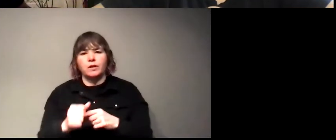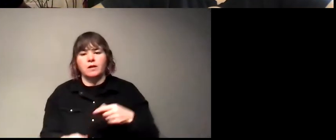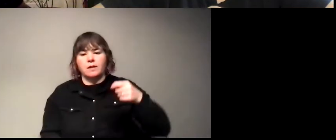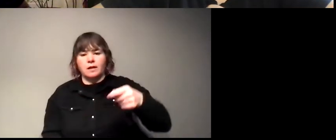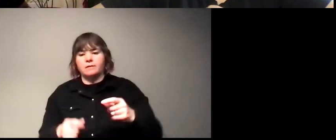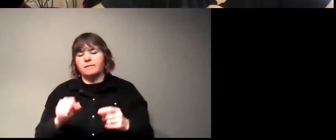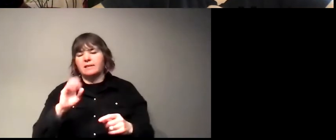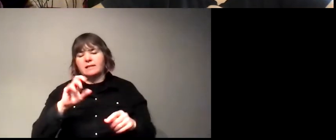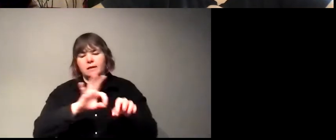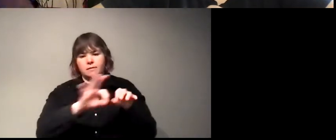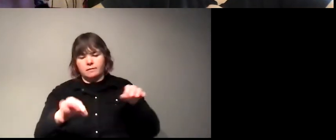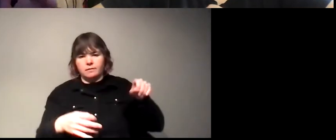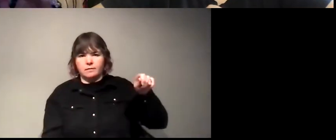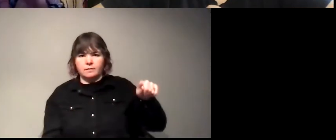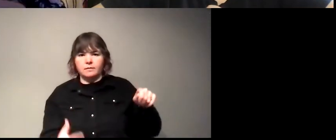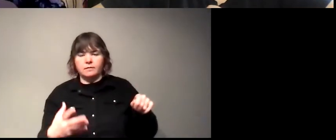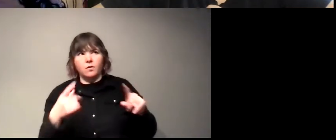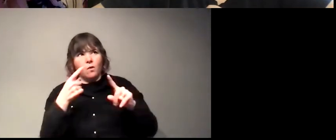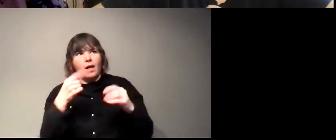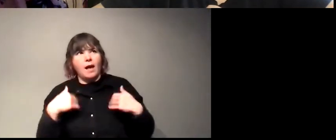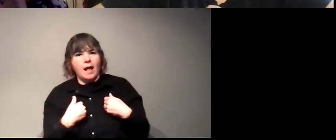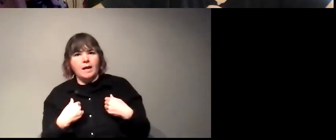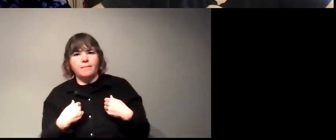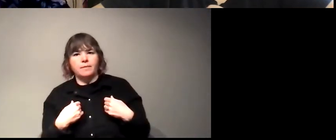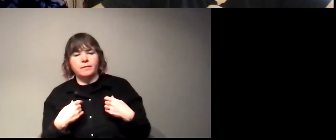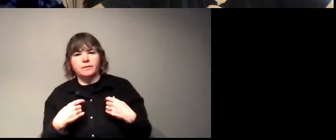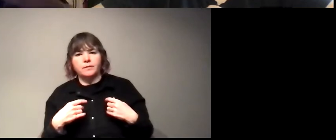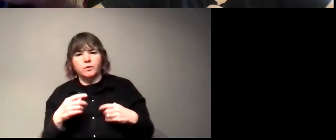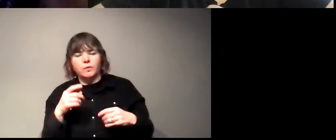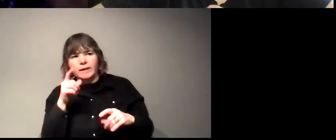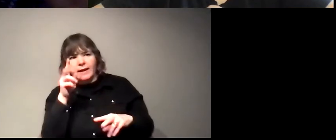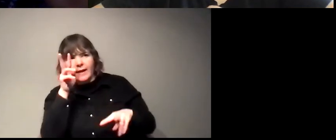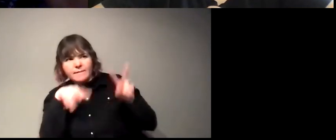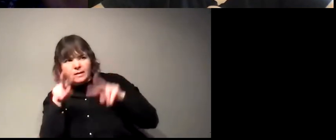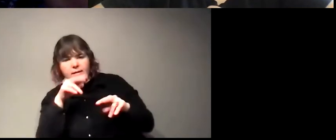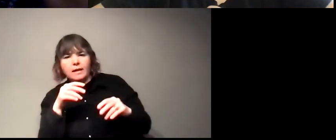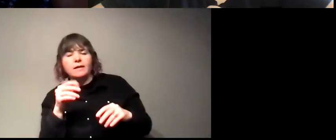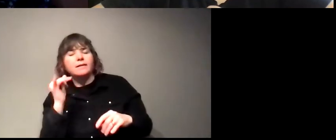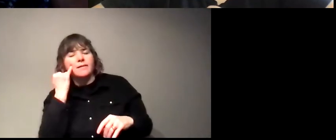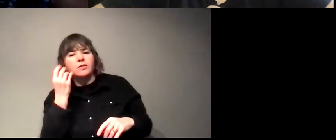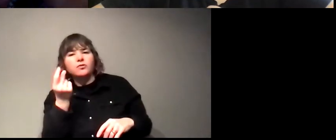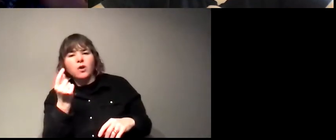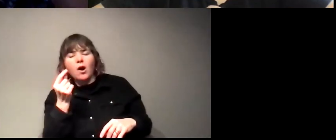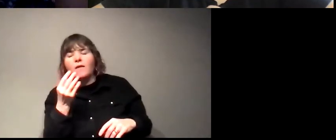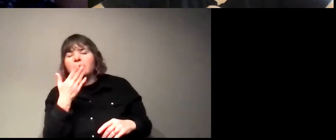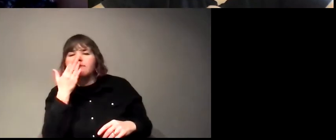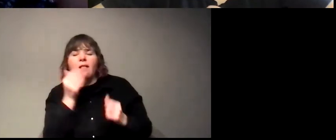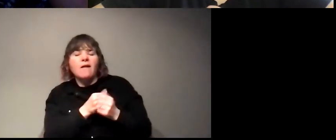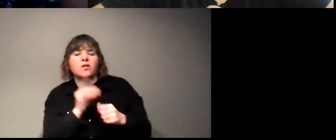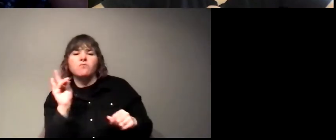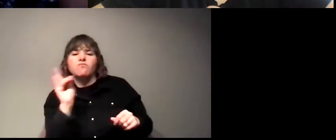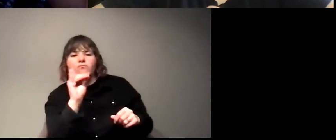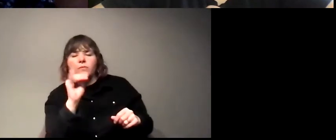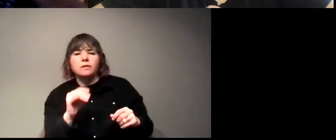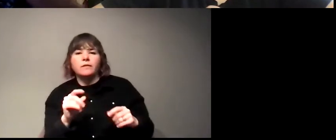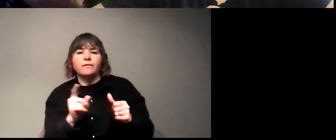stick and I want my animal to investigate. If it's, say, a dog, they smell everything. The first